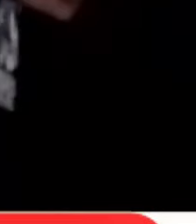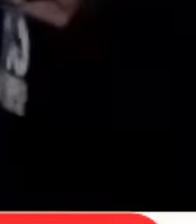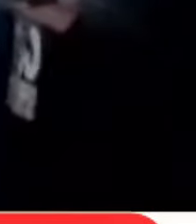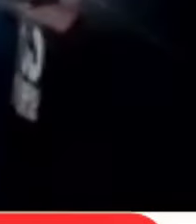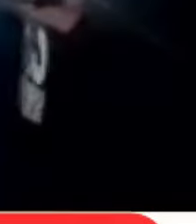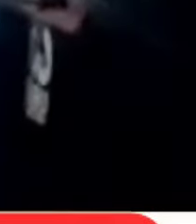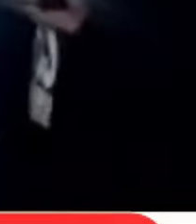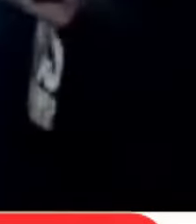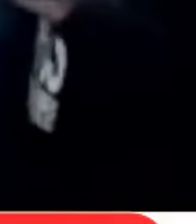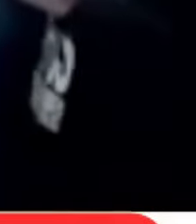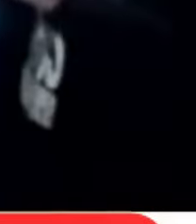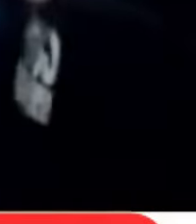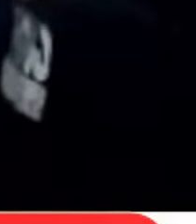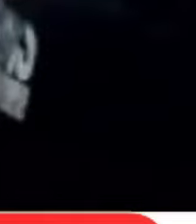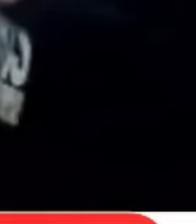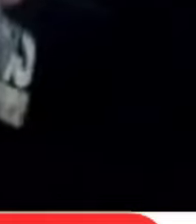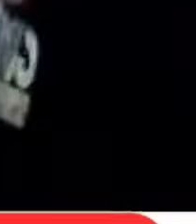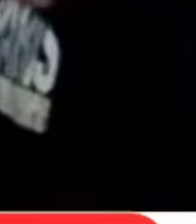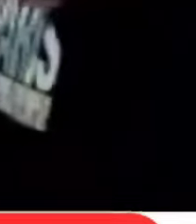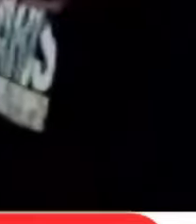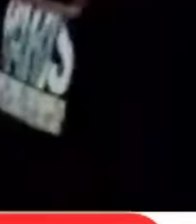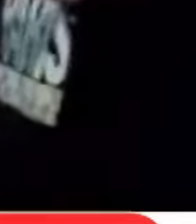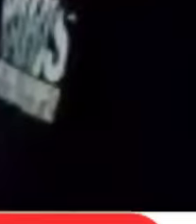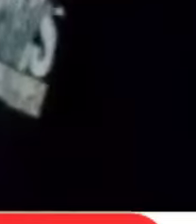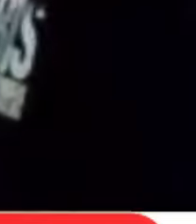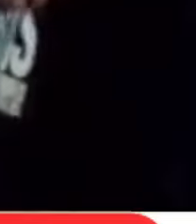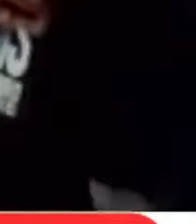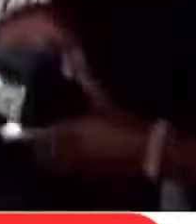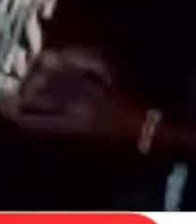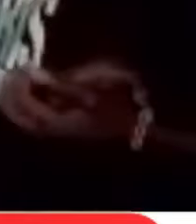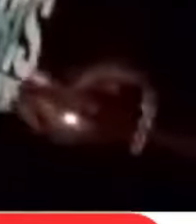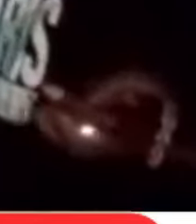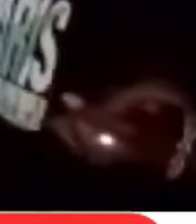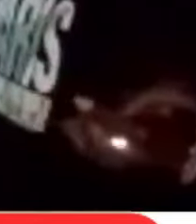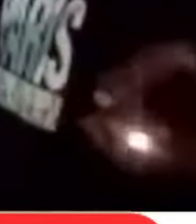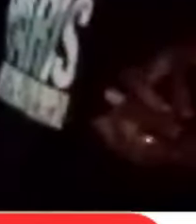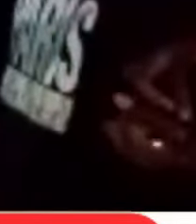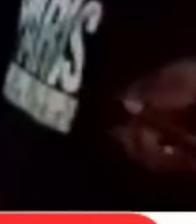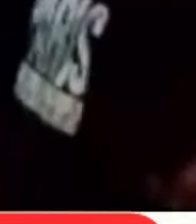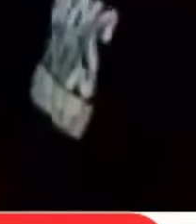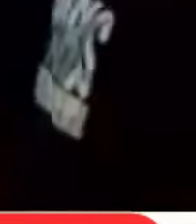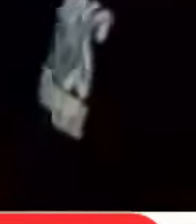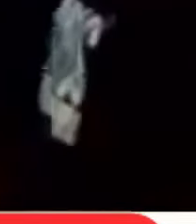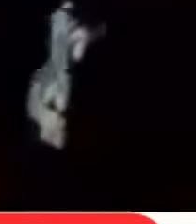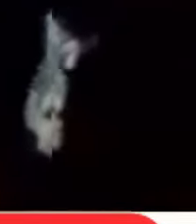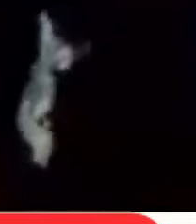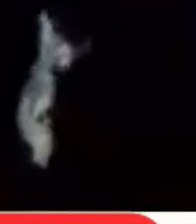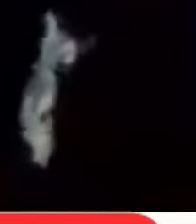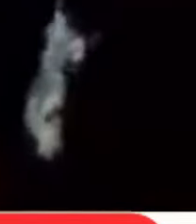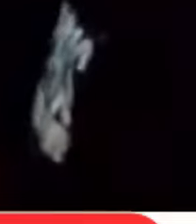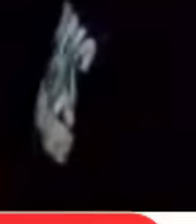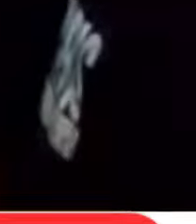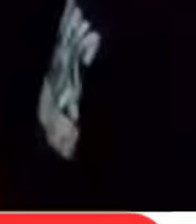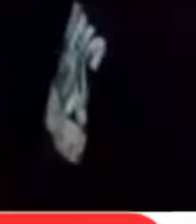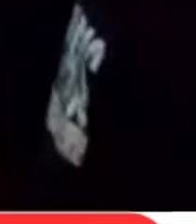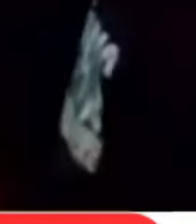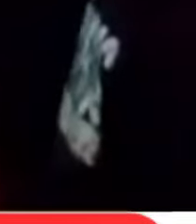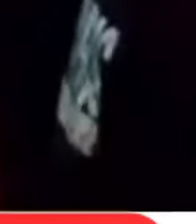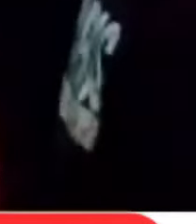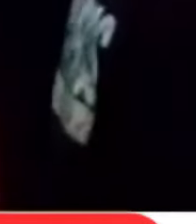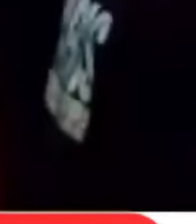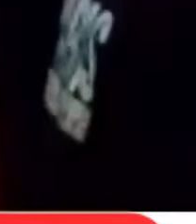critical condition, taken ill at the Naivasha District Hospital, with a myriad of questions as to why this happened and